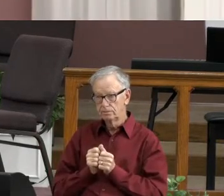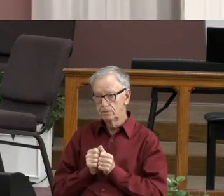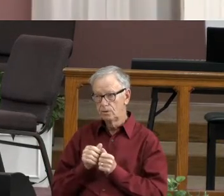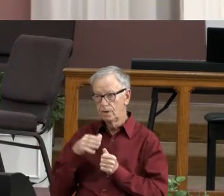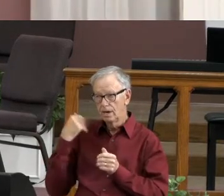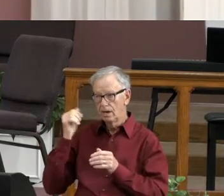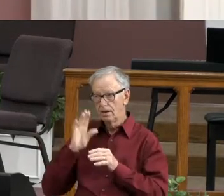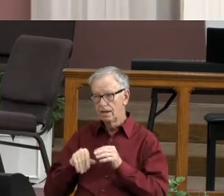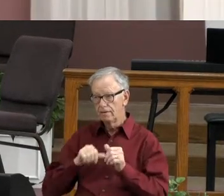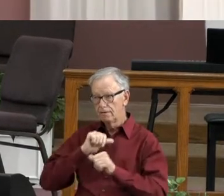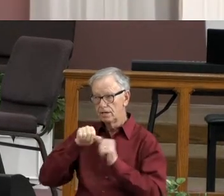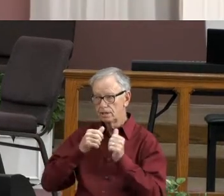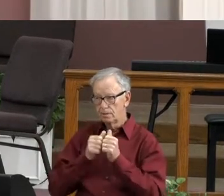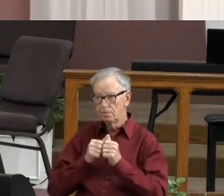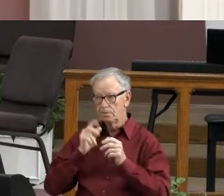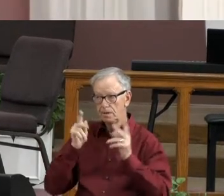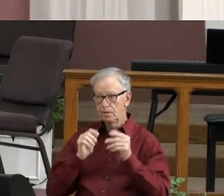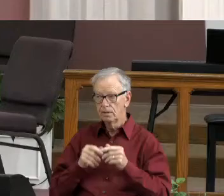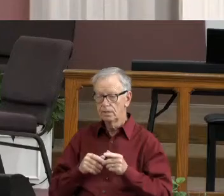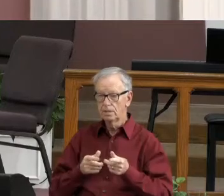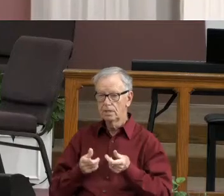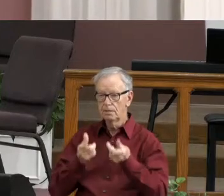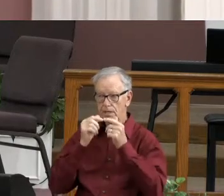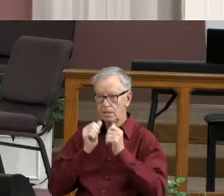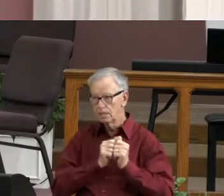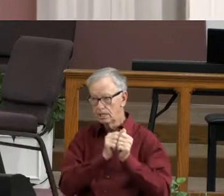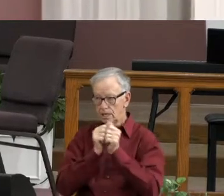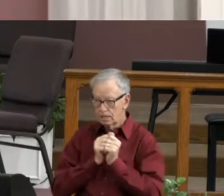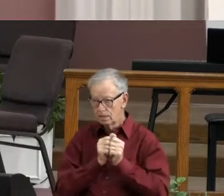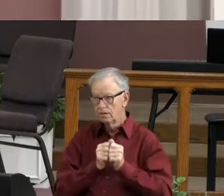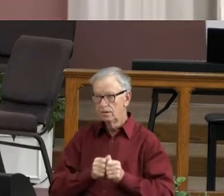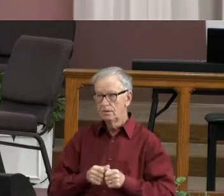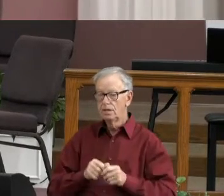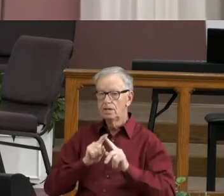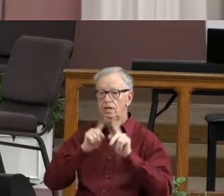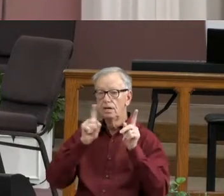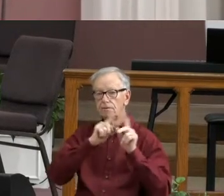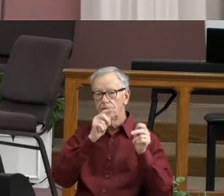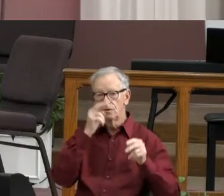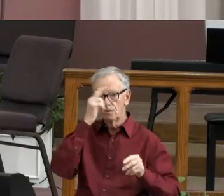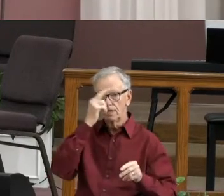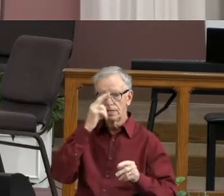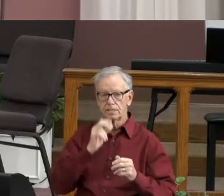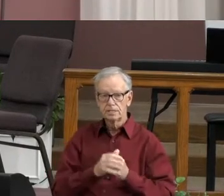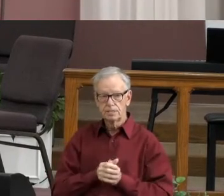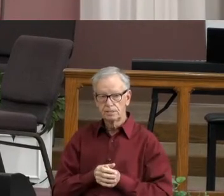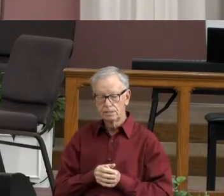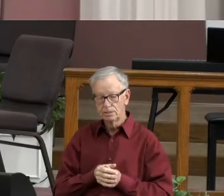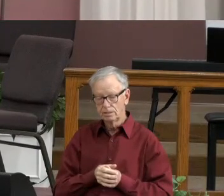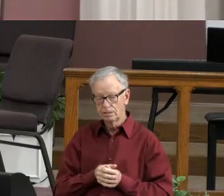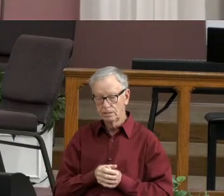Rather than a fellowship of people gathering together for a variety of reasons.